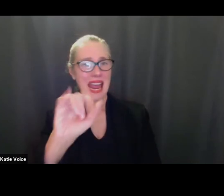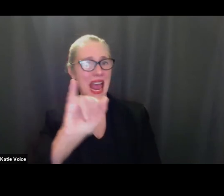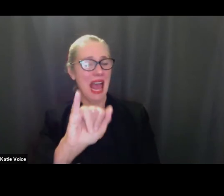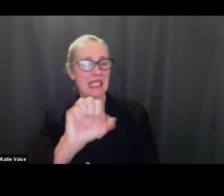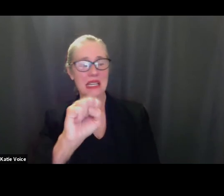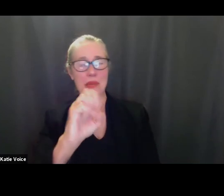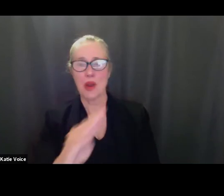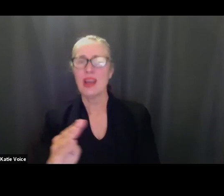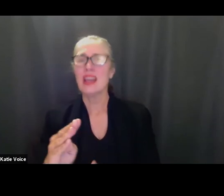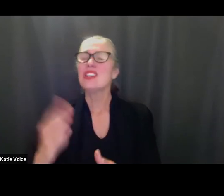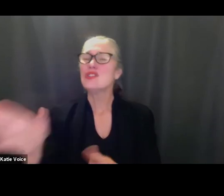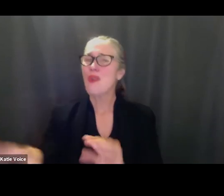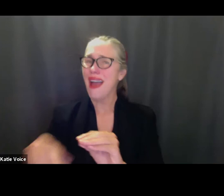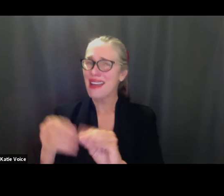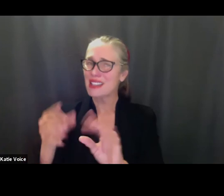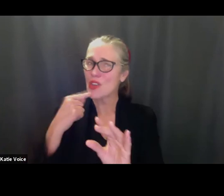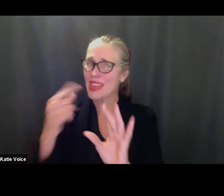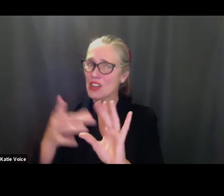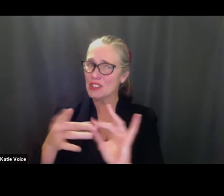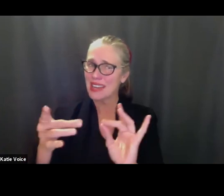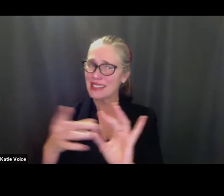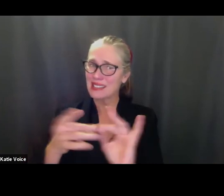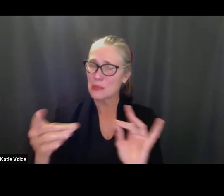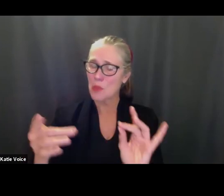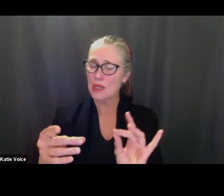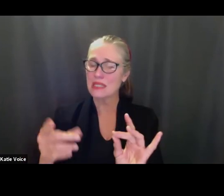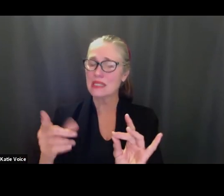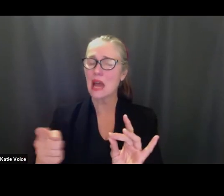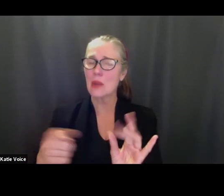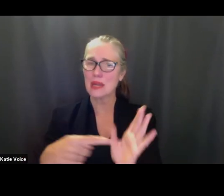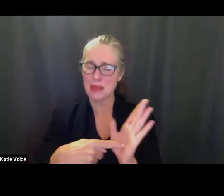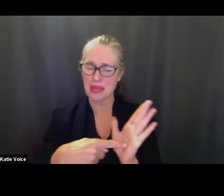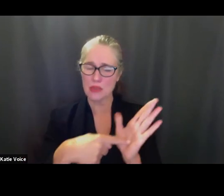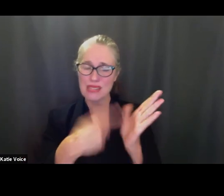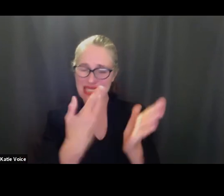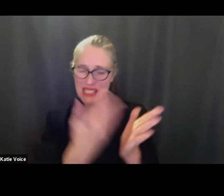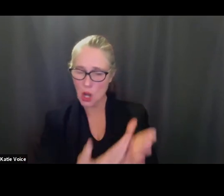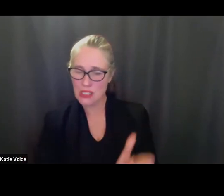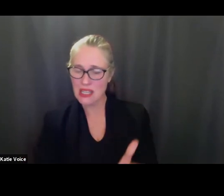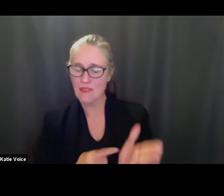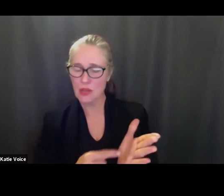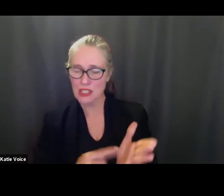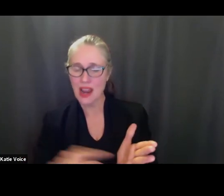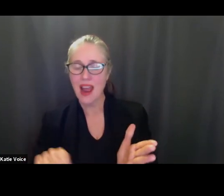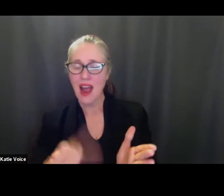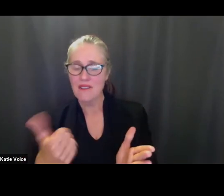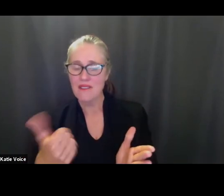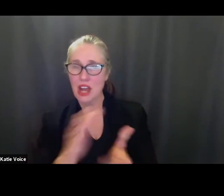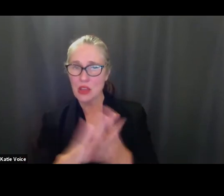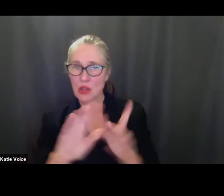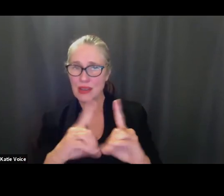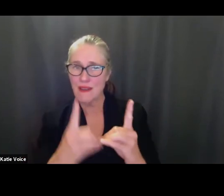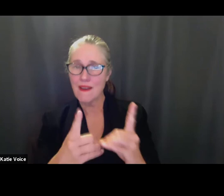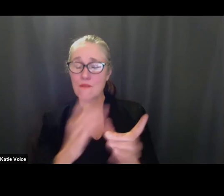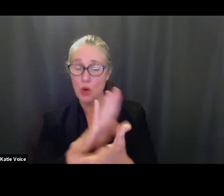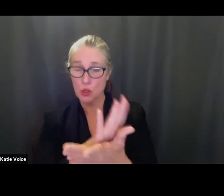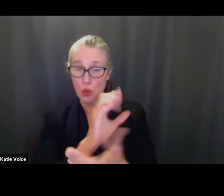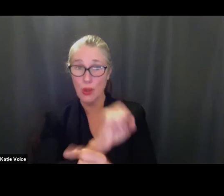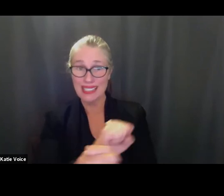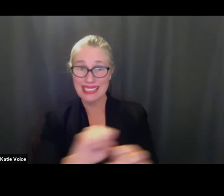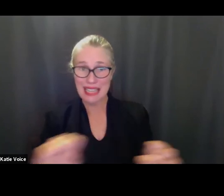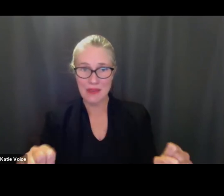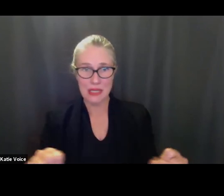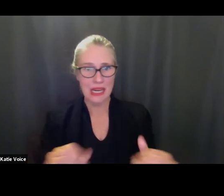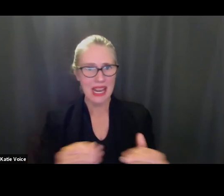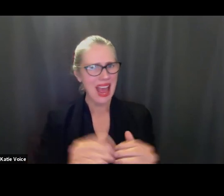coalition i want to specifically talk about the results of research done by another school district in regards to school safety after a